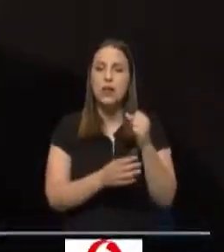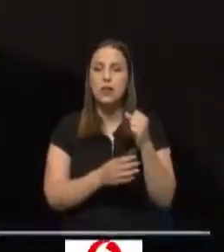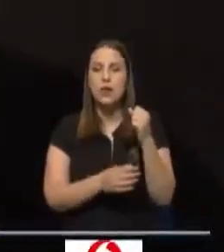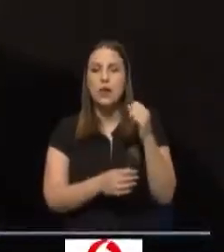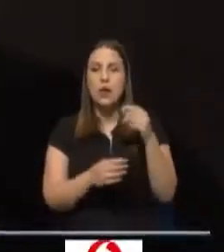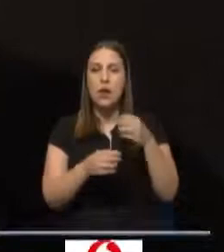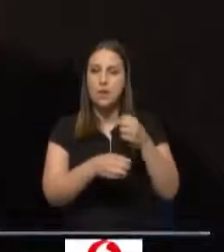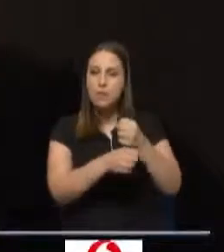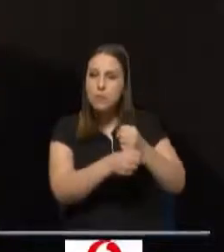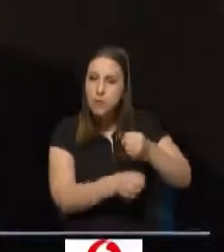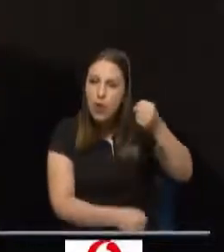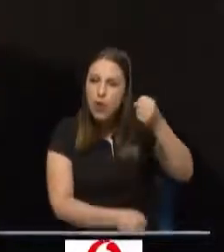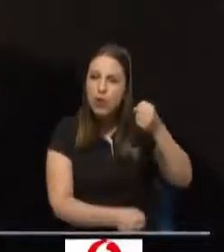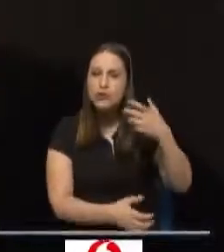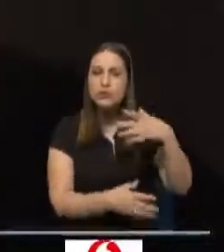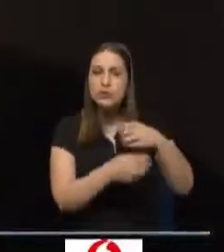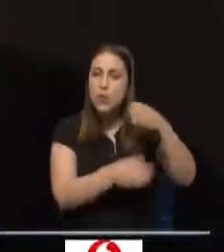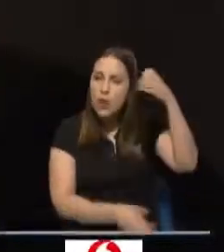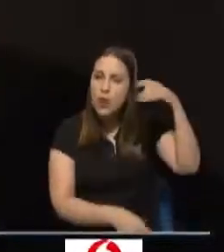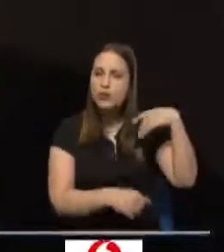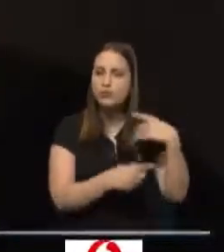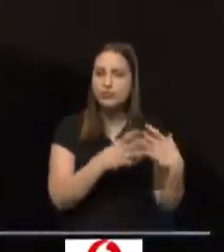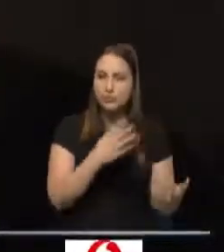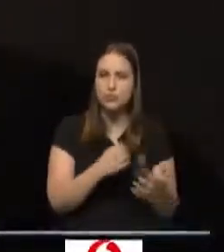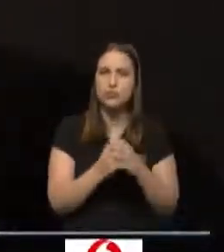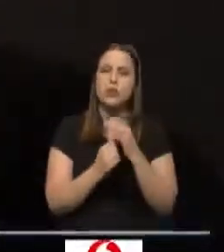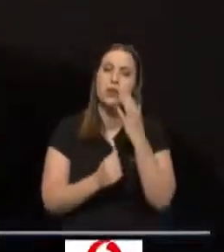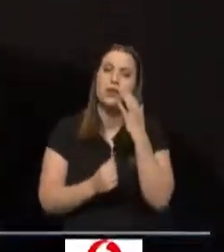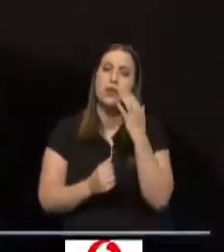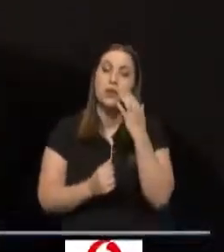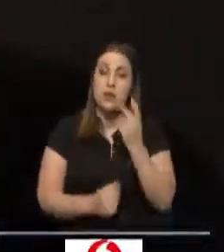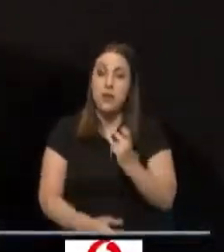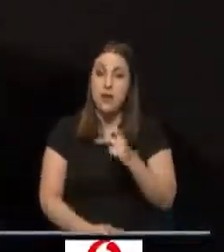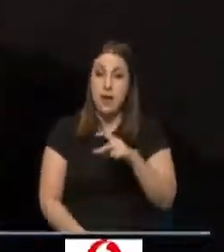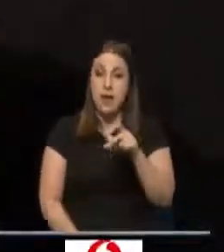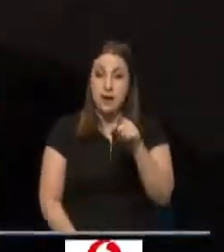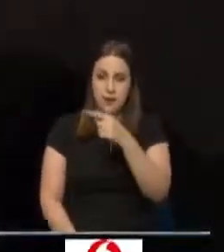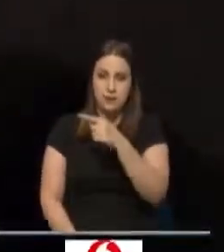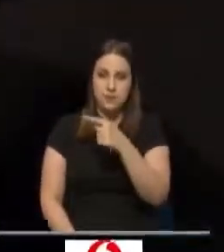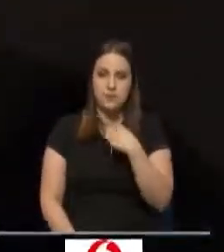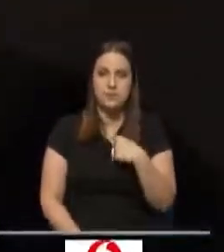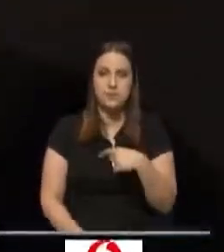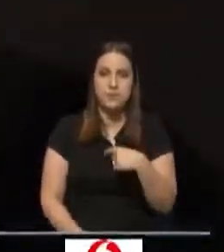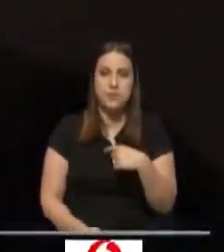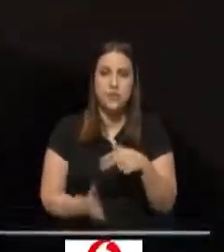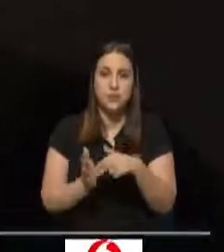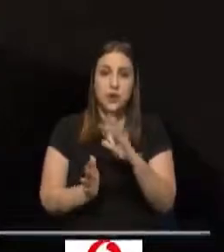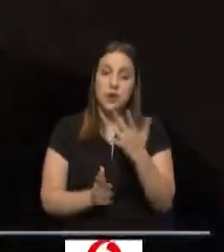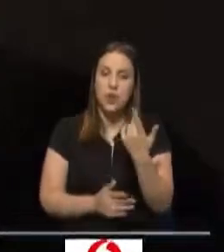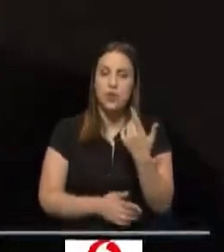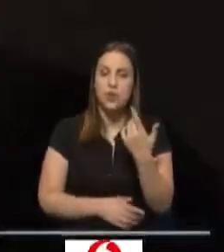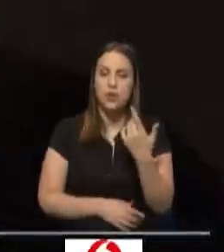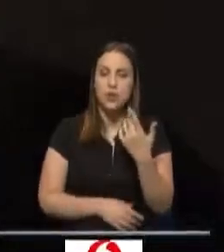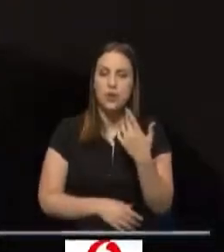And we agree to what you are saying. Anna